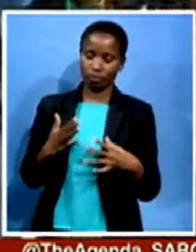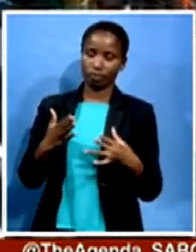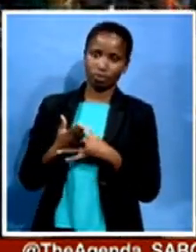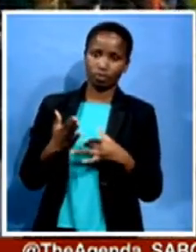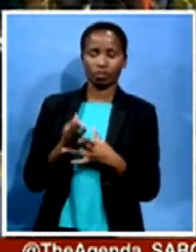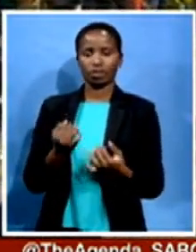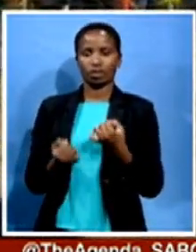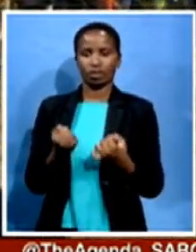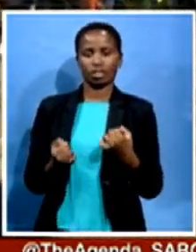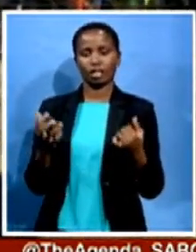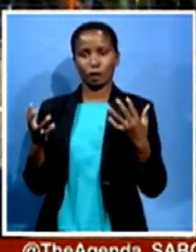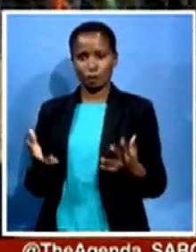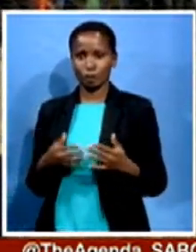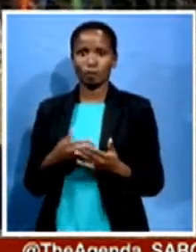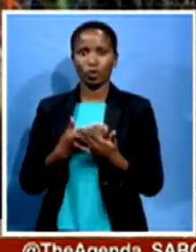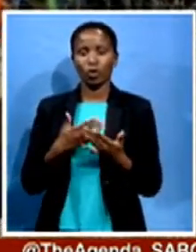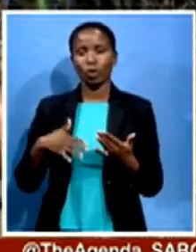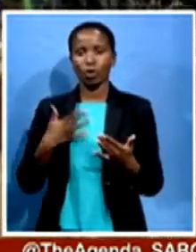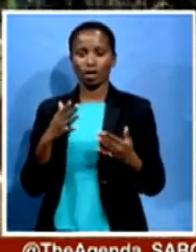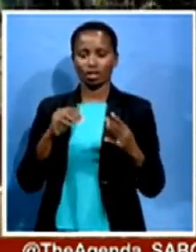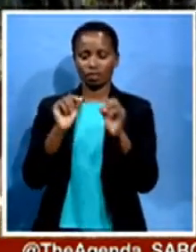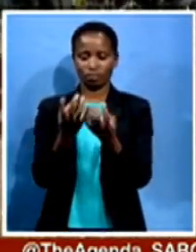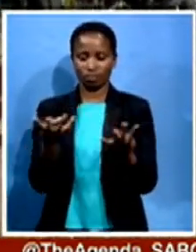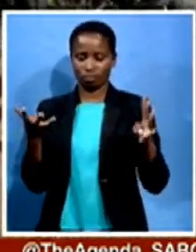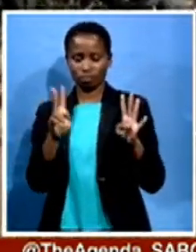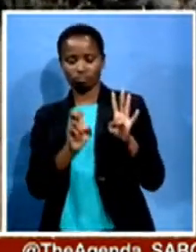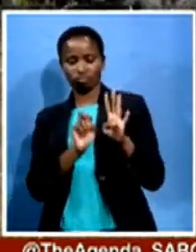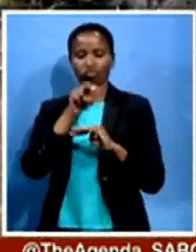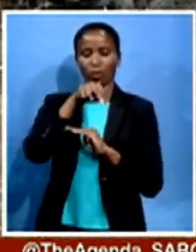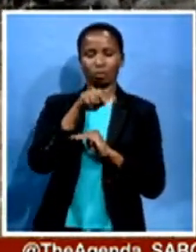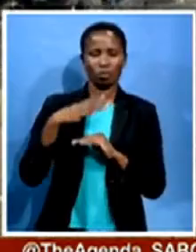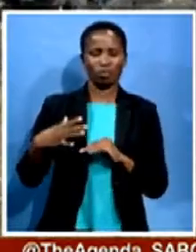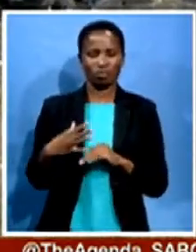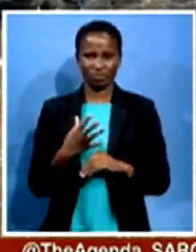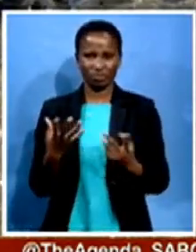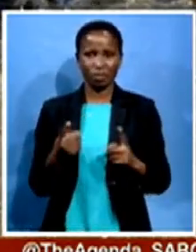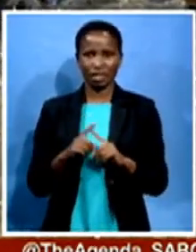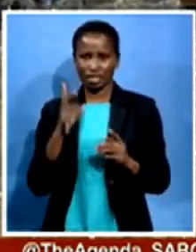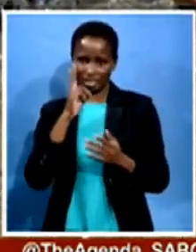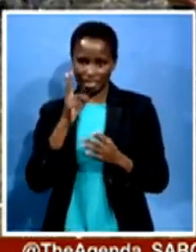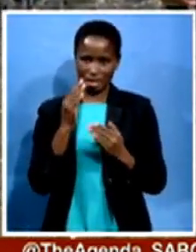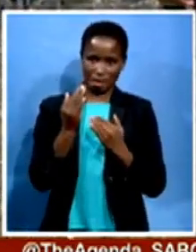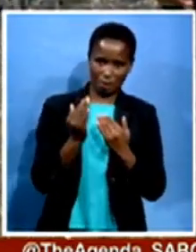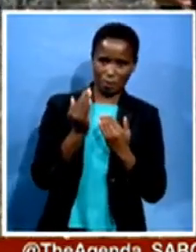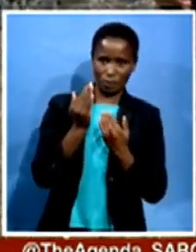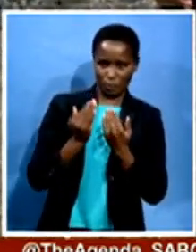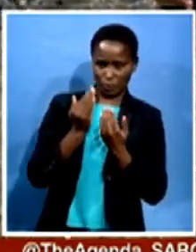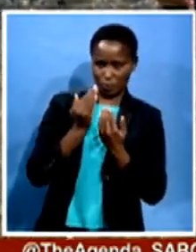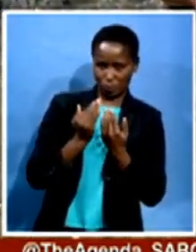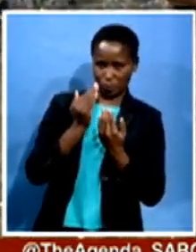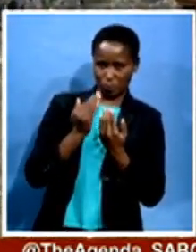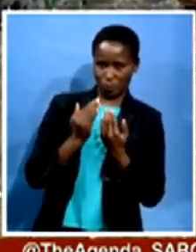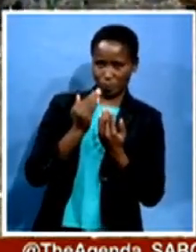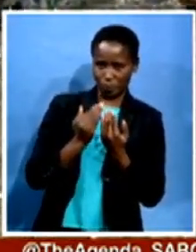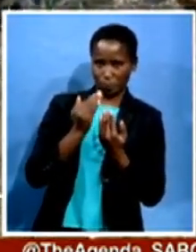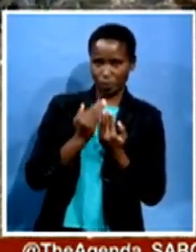wire, and we can also see them there. They're getting close and closer to the barbed wire. They're getting, and the police actually just like a moment